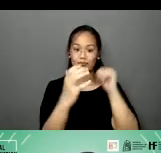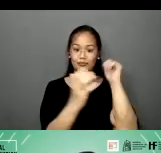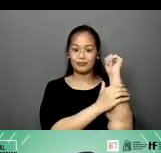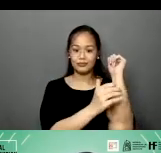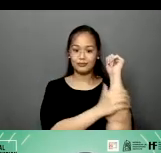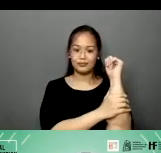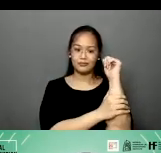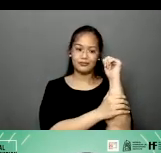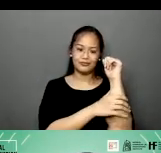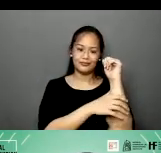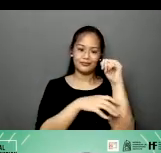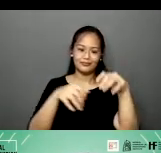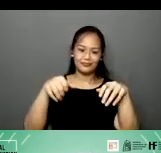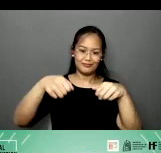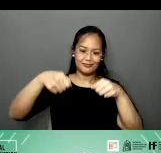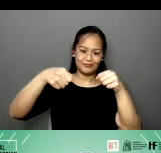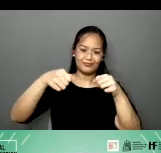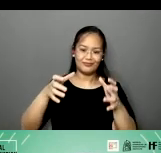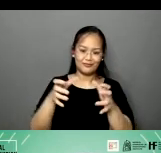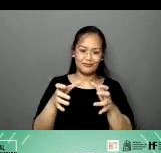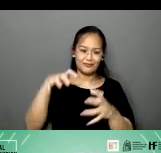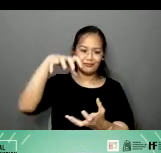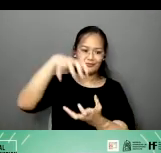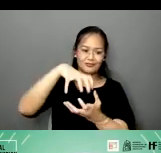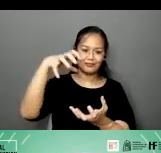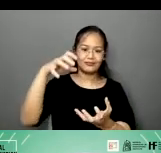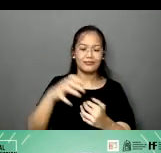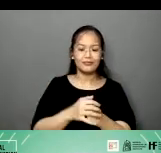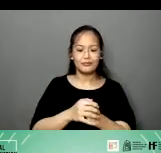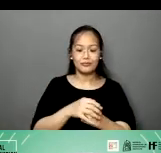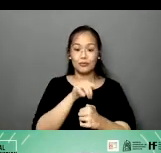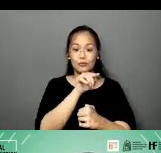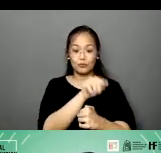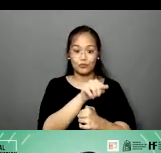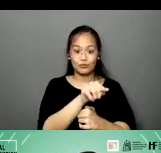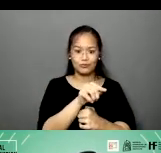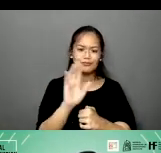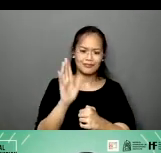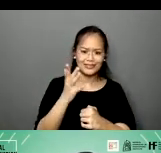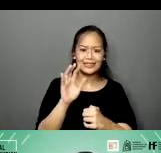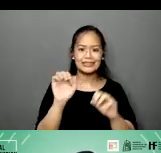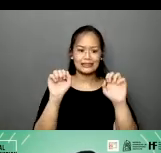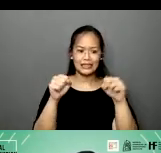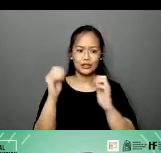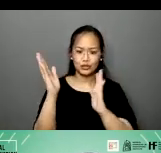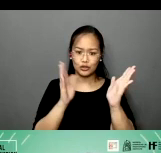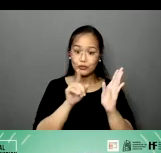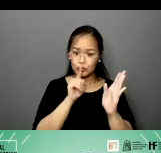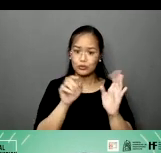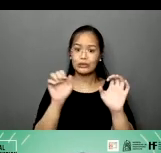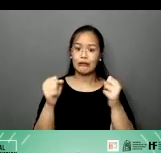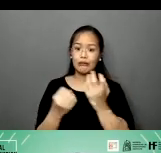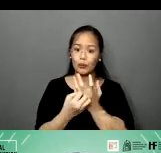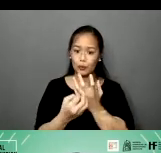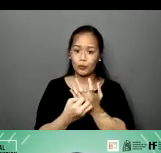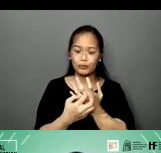this basket is actually doubles as a serving container that you can actually cook. So how it works